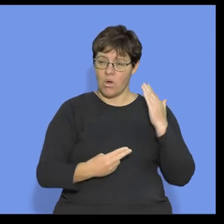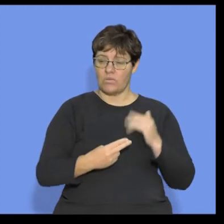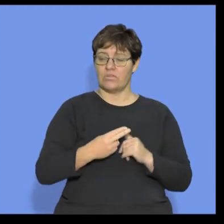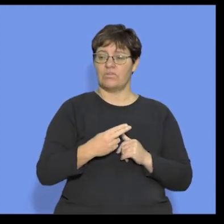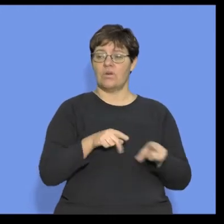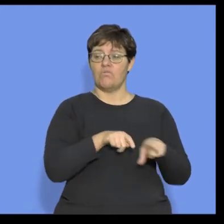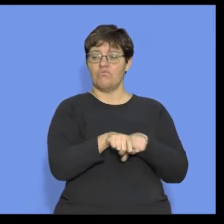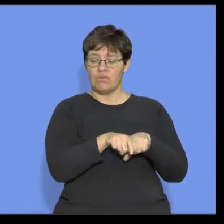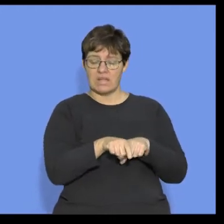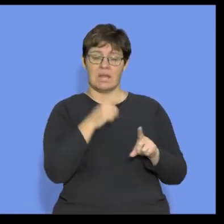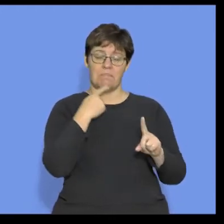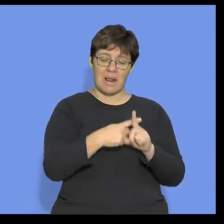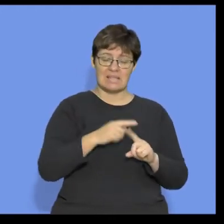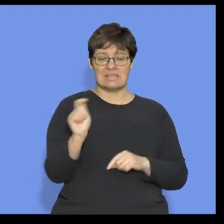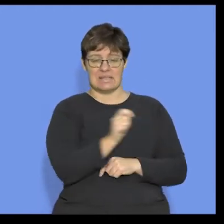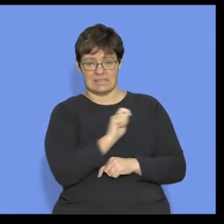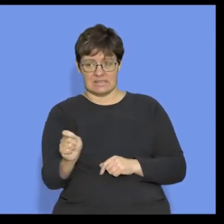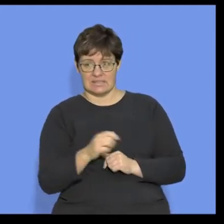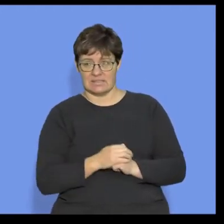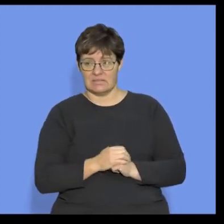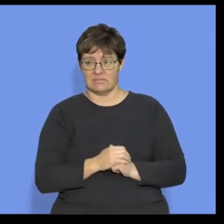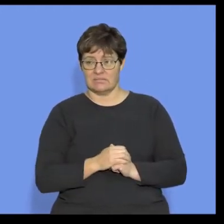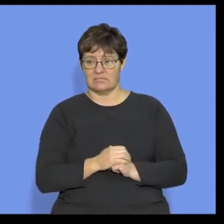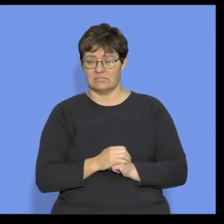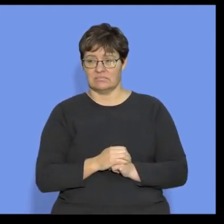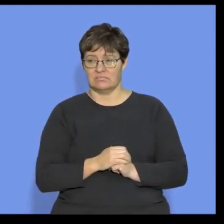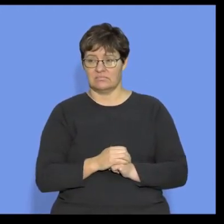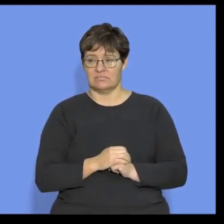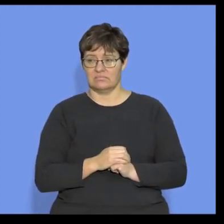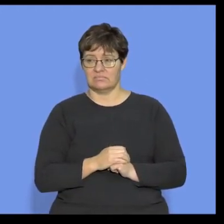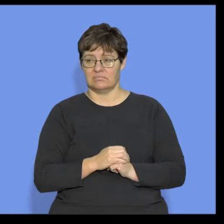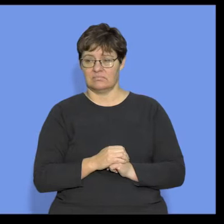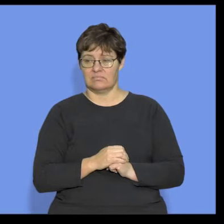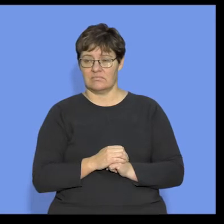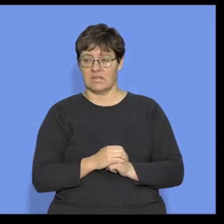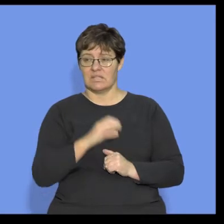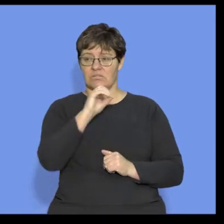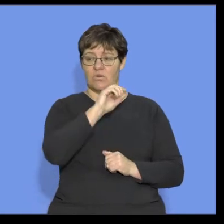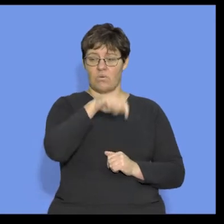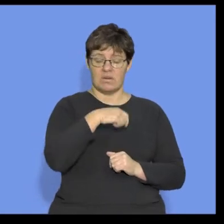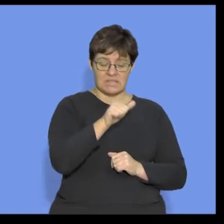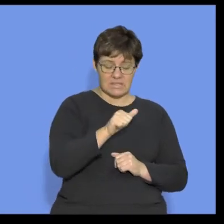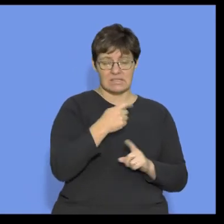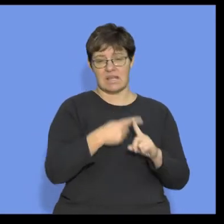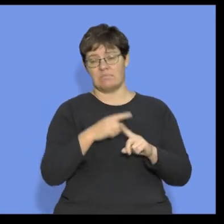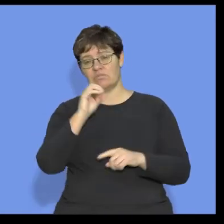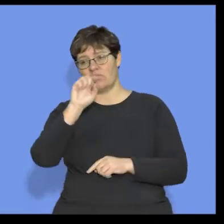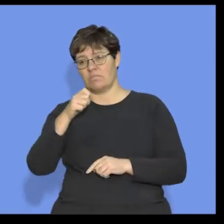tennis. Race and tennis is 0.6 times 0.7, which